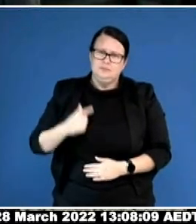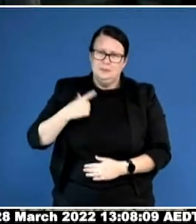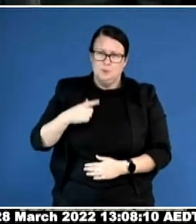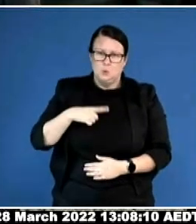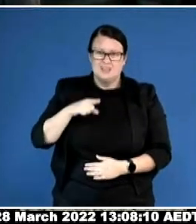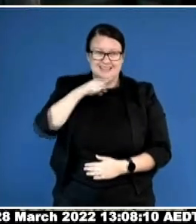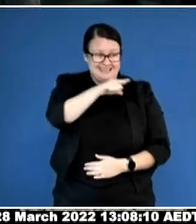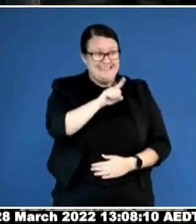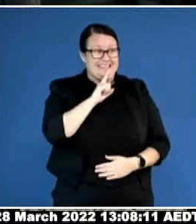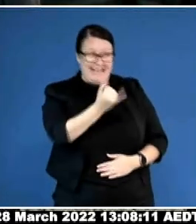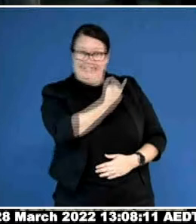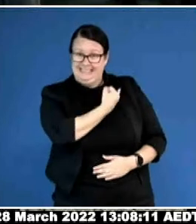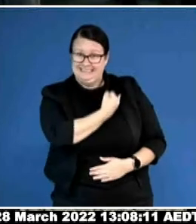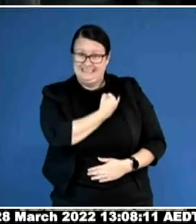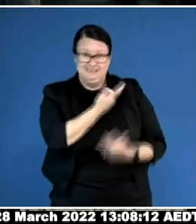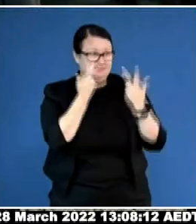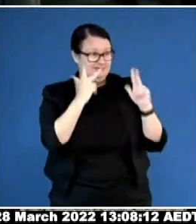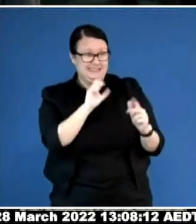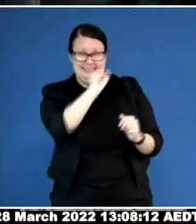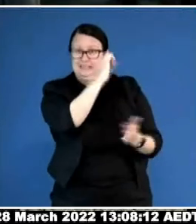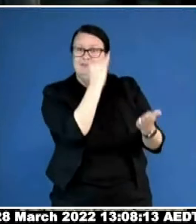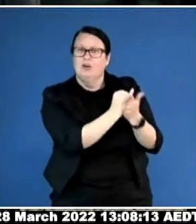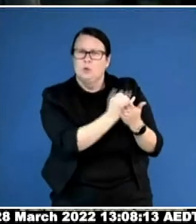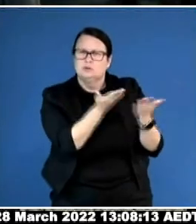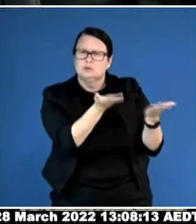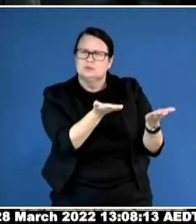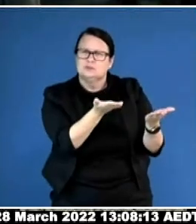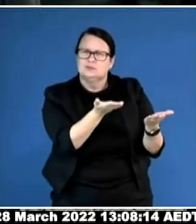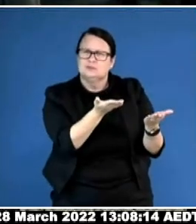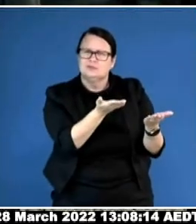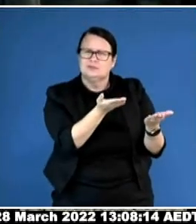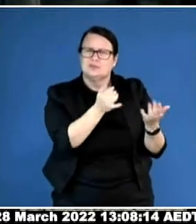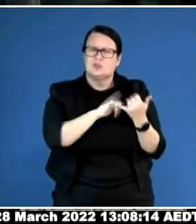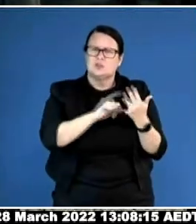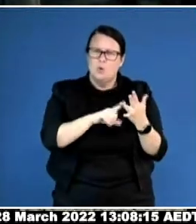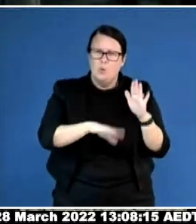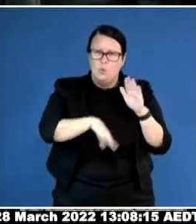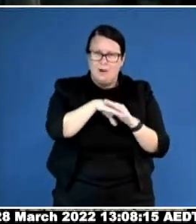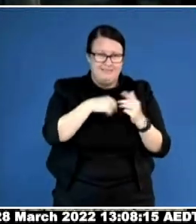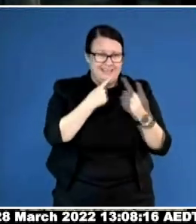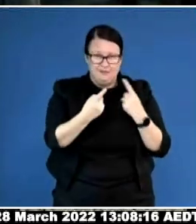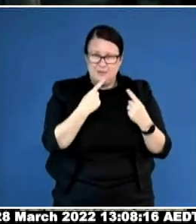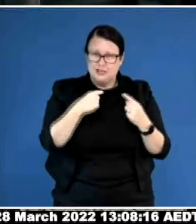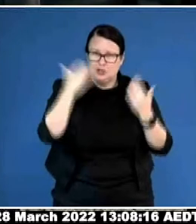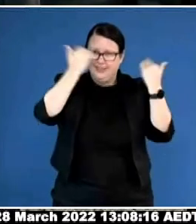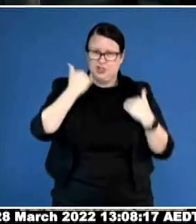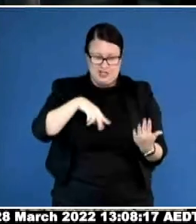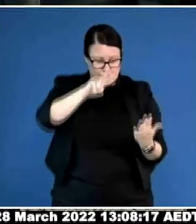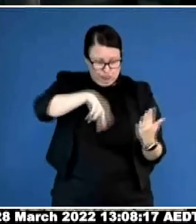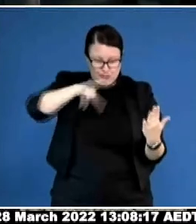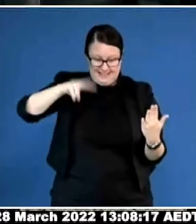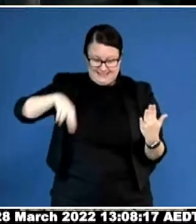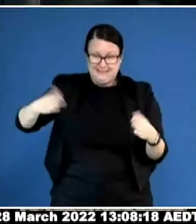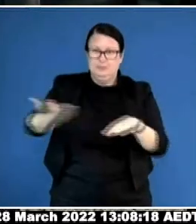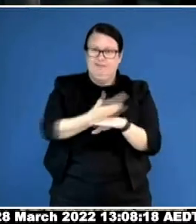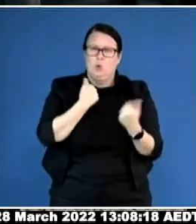guilty. So obviously all of the information has to be before the judge relevant to the sentencing. As a